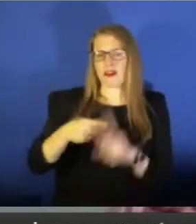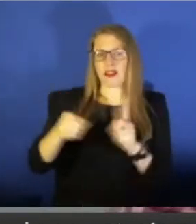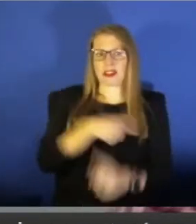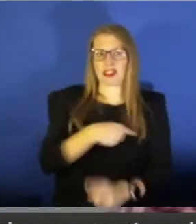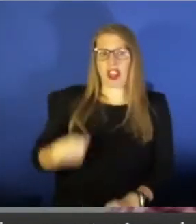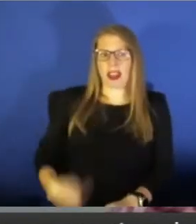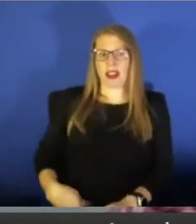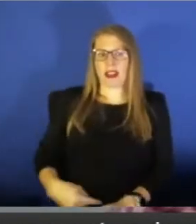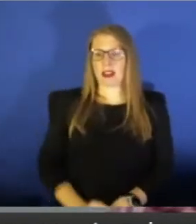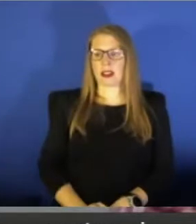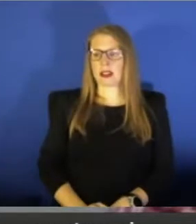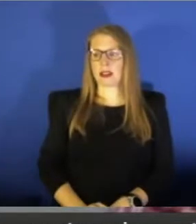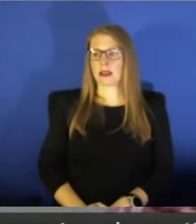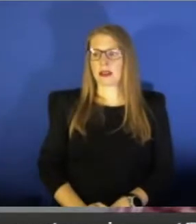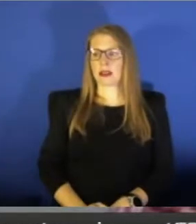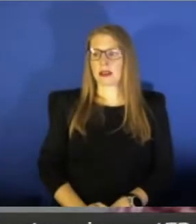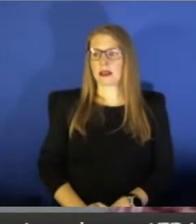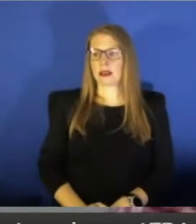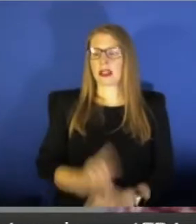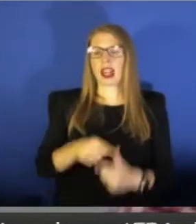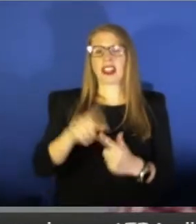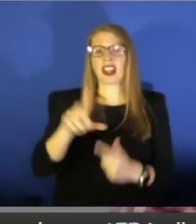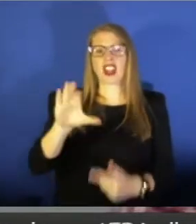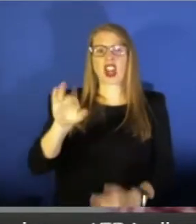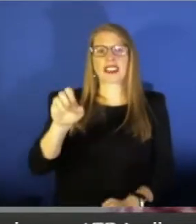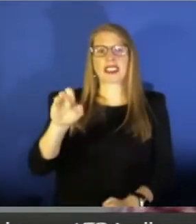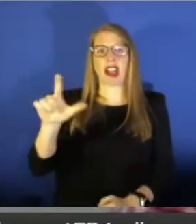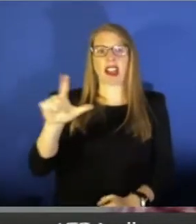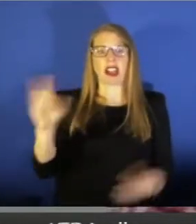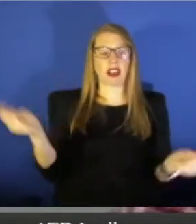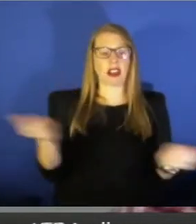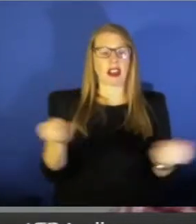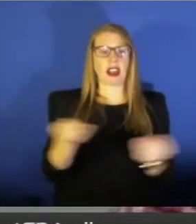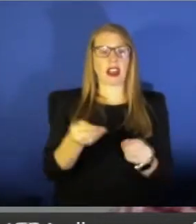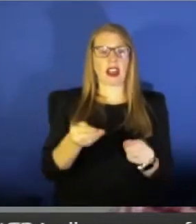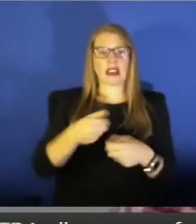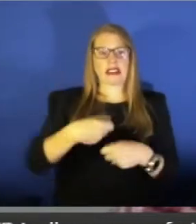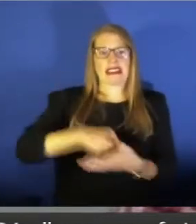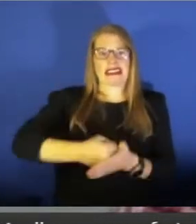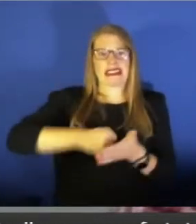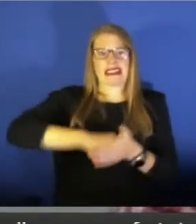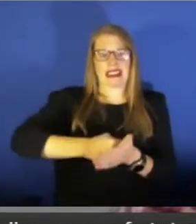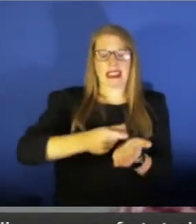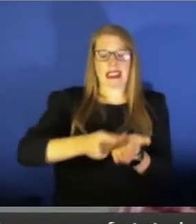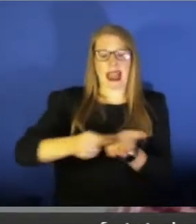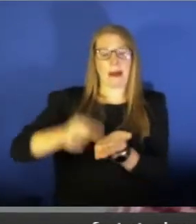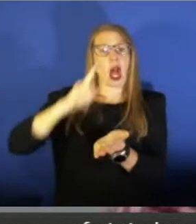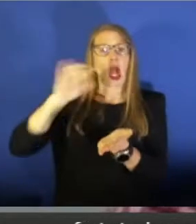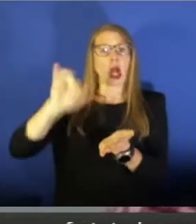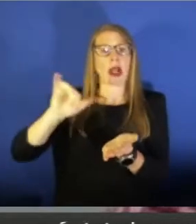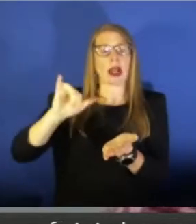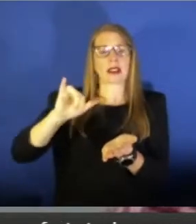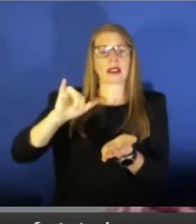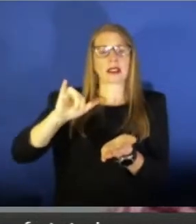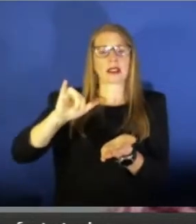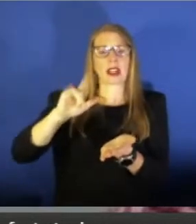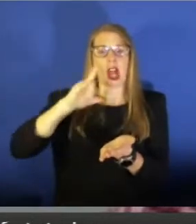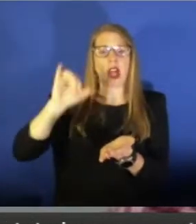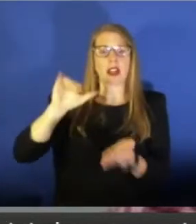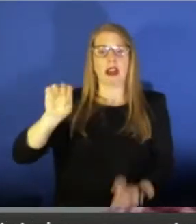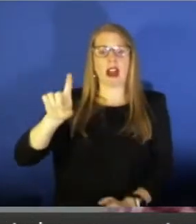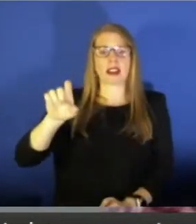cheap in the long run that they can lace all other sorts of narcotics with fentanyl to get